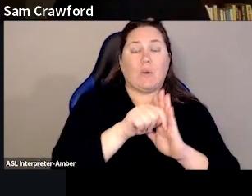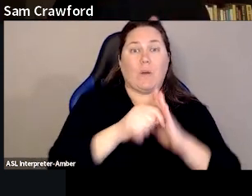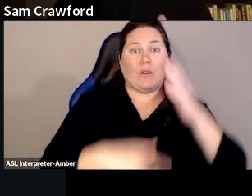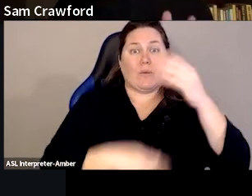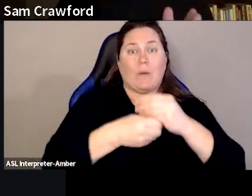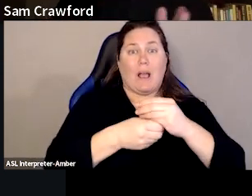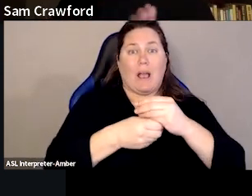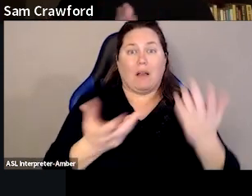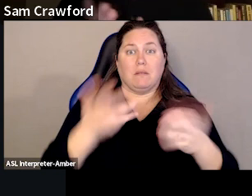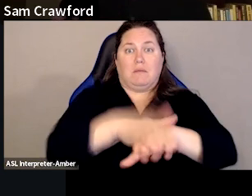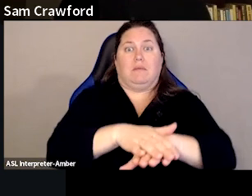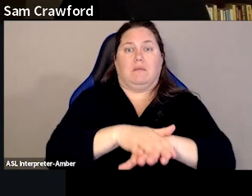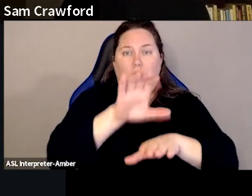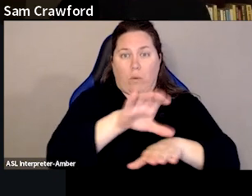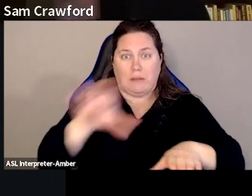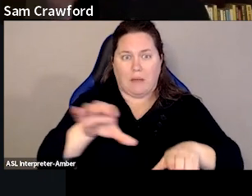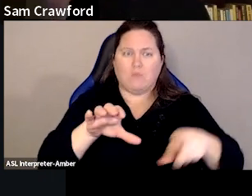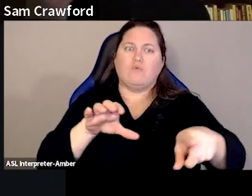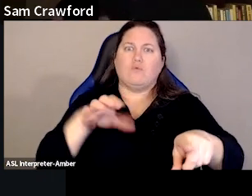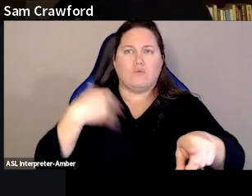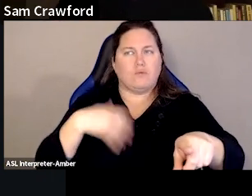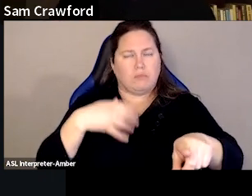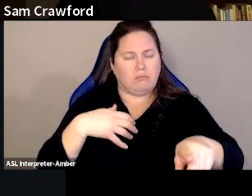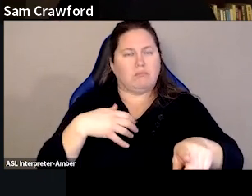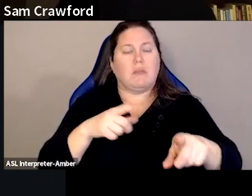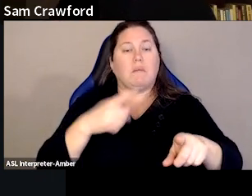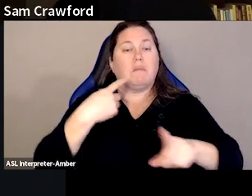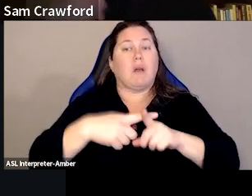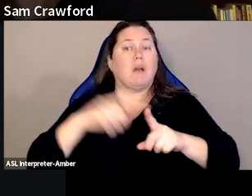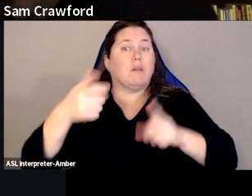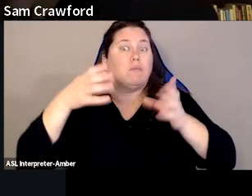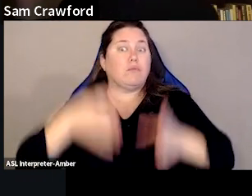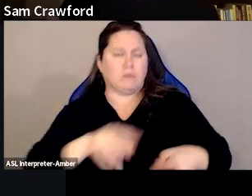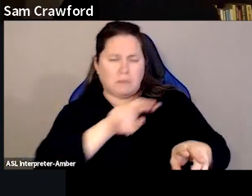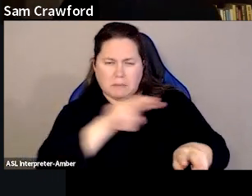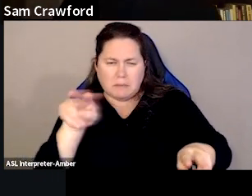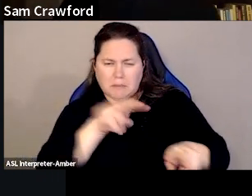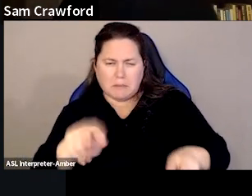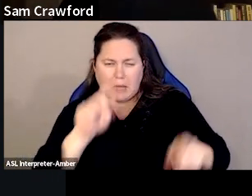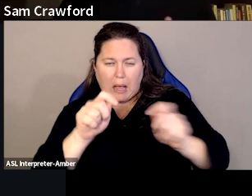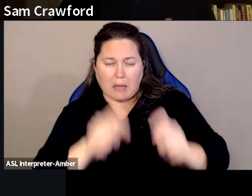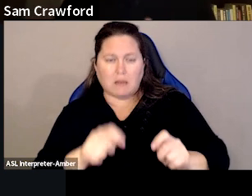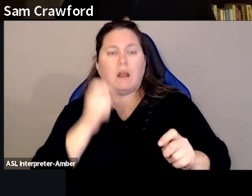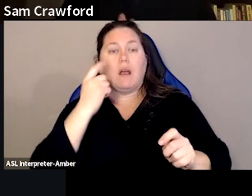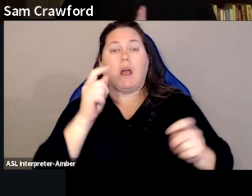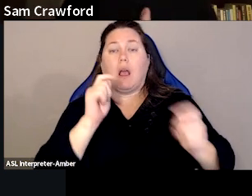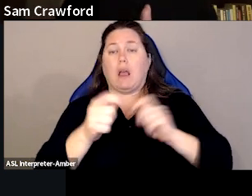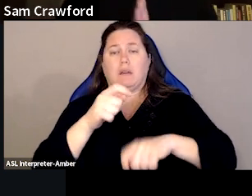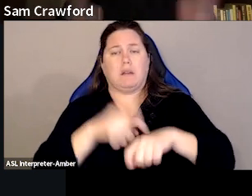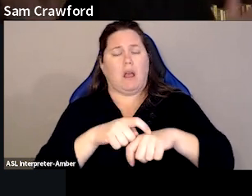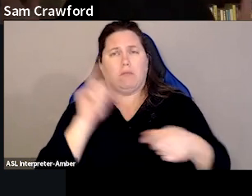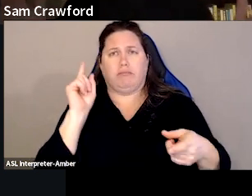an absolute game changer. But not only that, if you have someone editing your videos, you can cut this editing time down by, I would